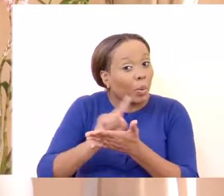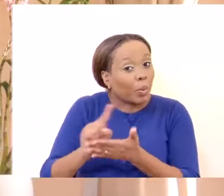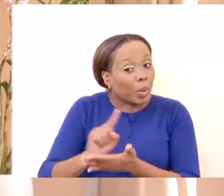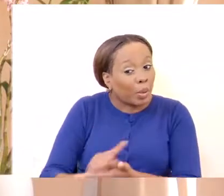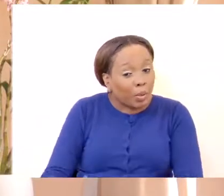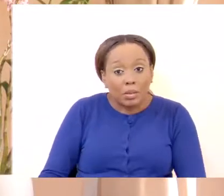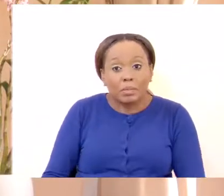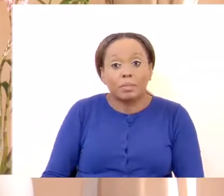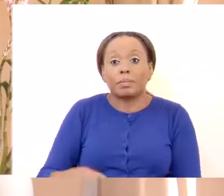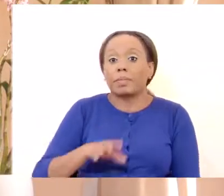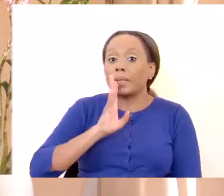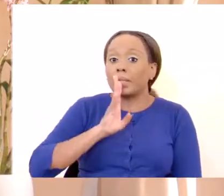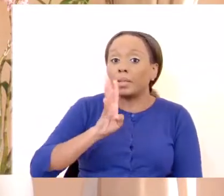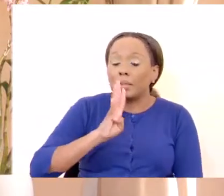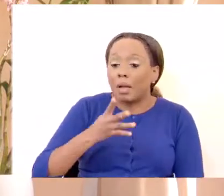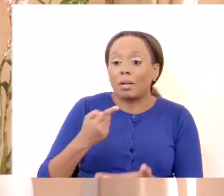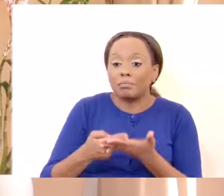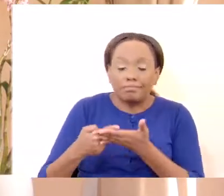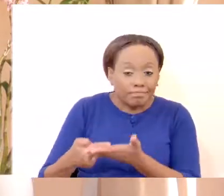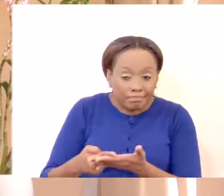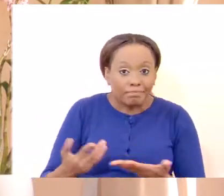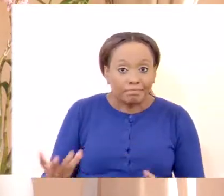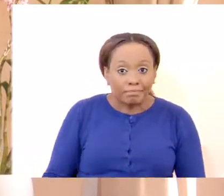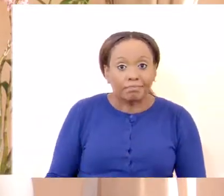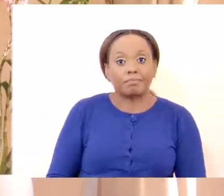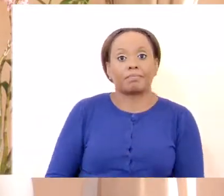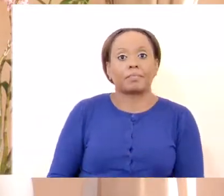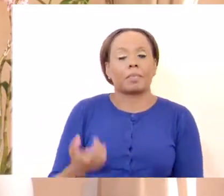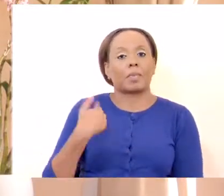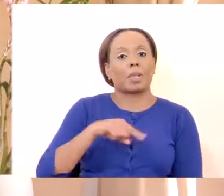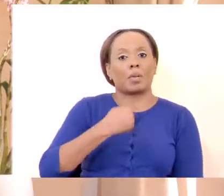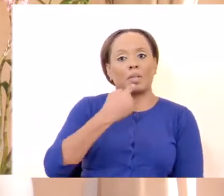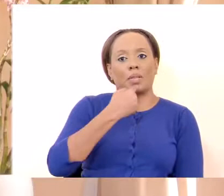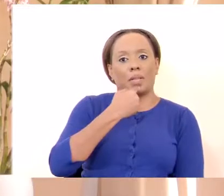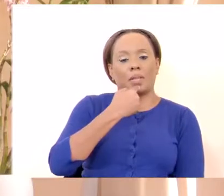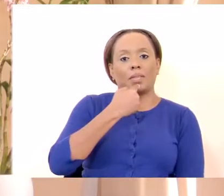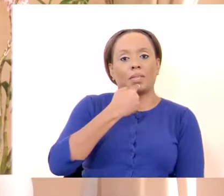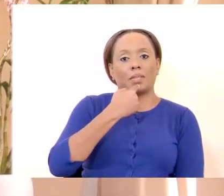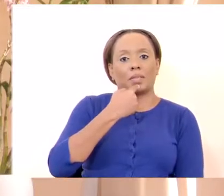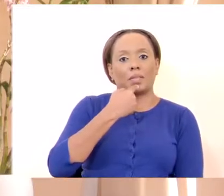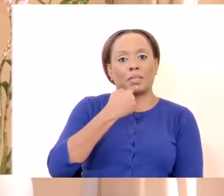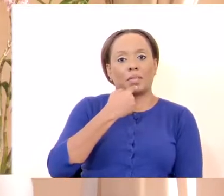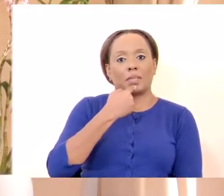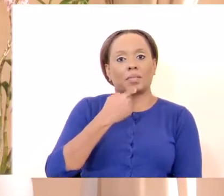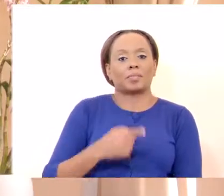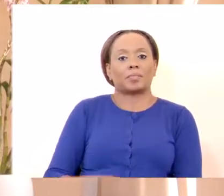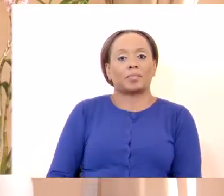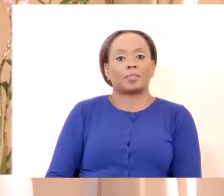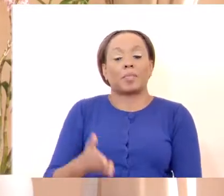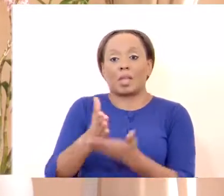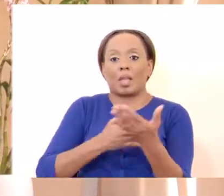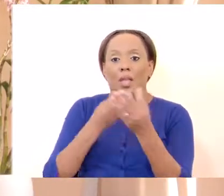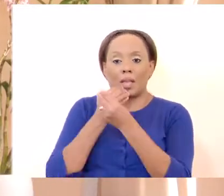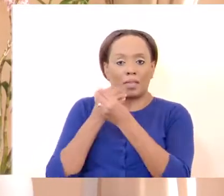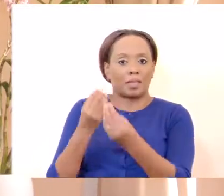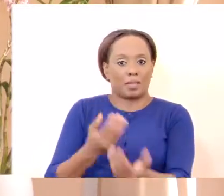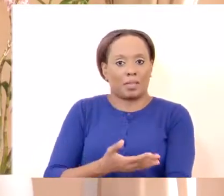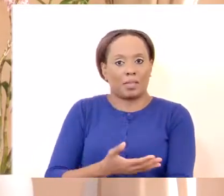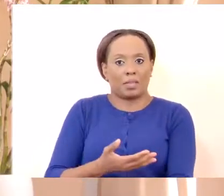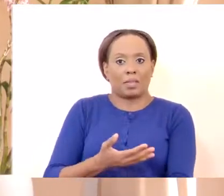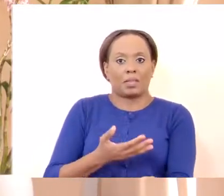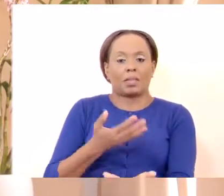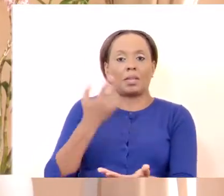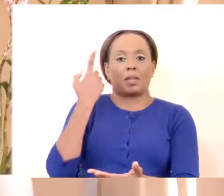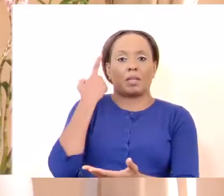weeks. And we would have indicated also that in some cases, the information that is required to